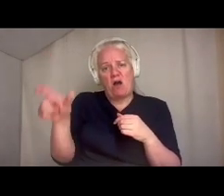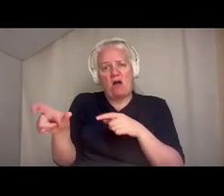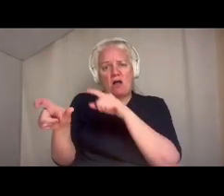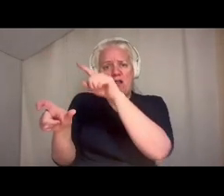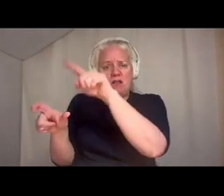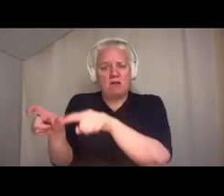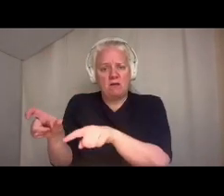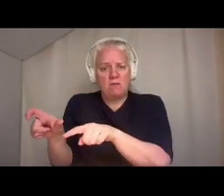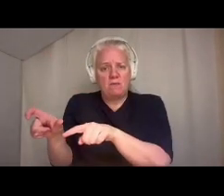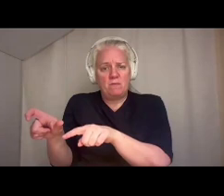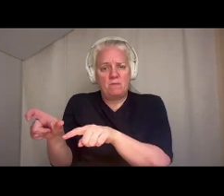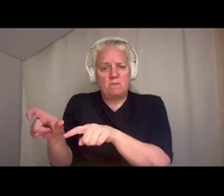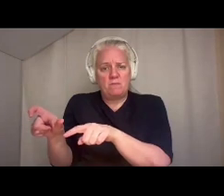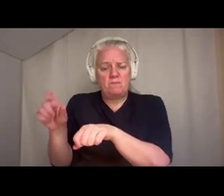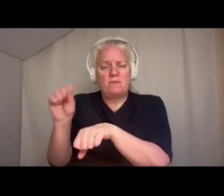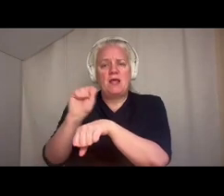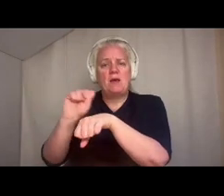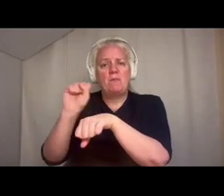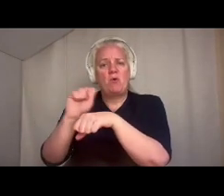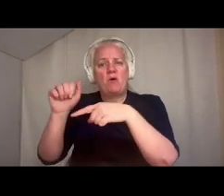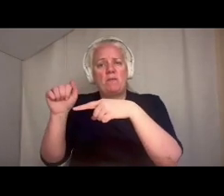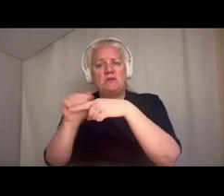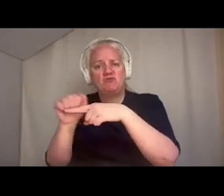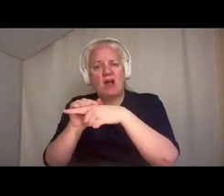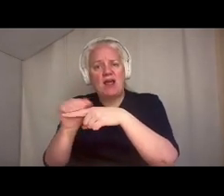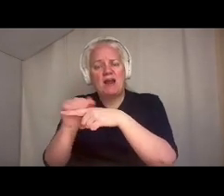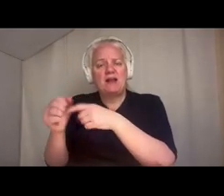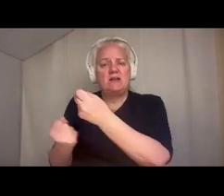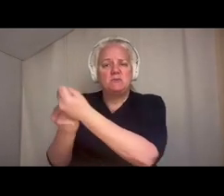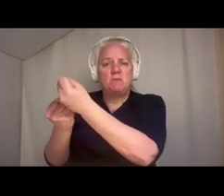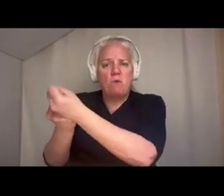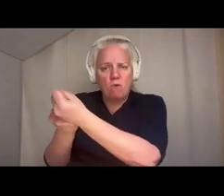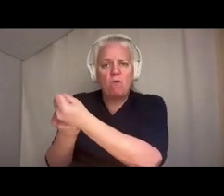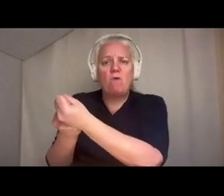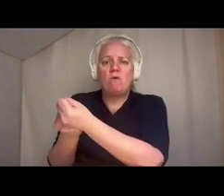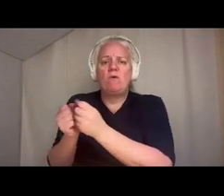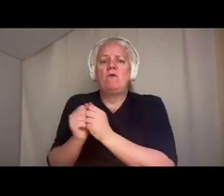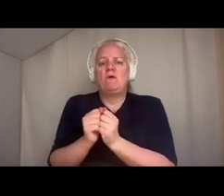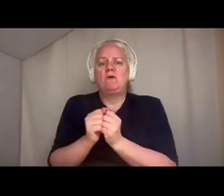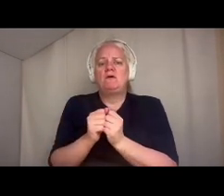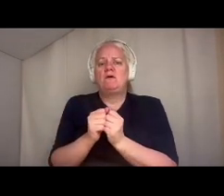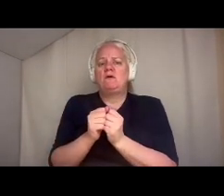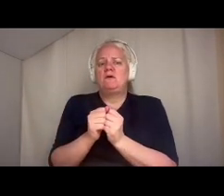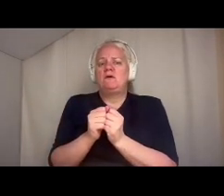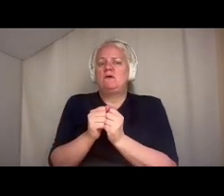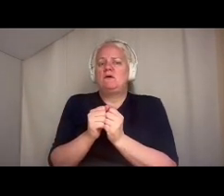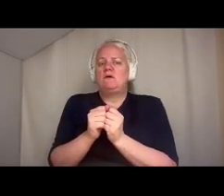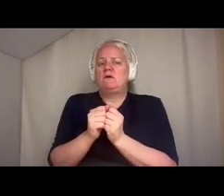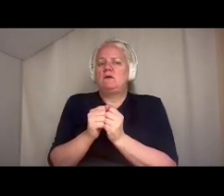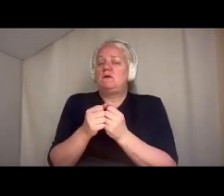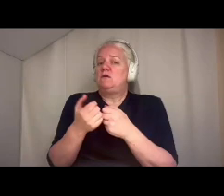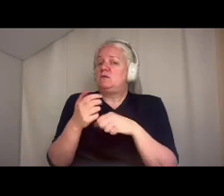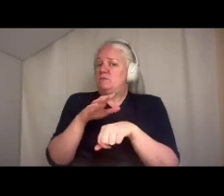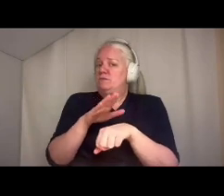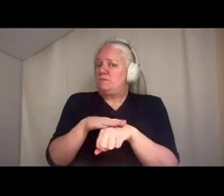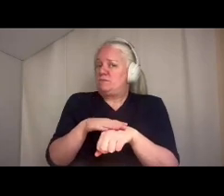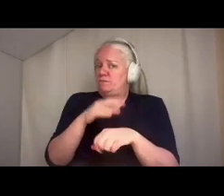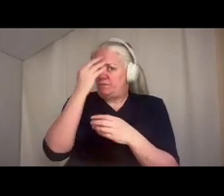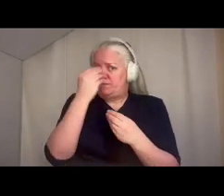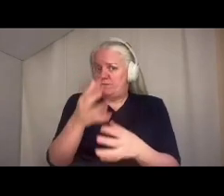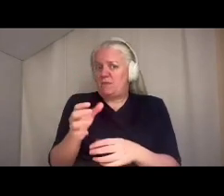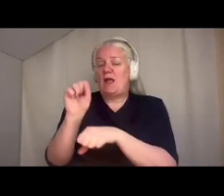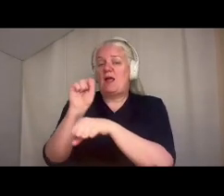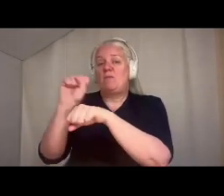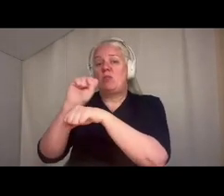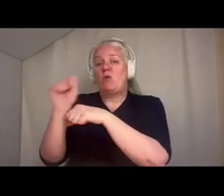it mentions employment training and support. And I do want to note that the employment support does